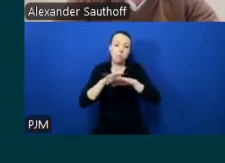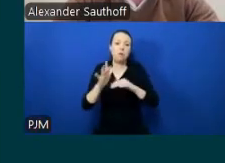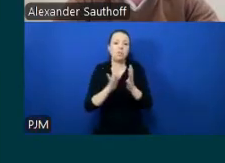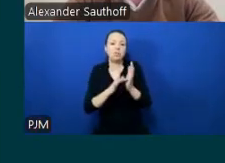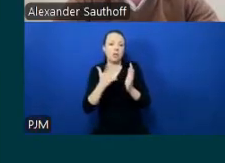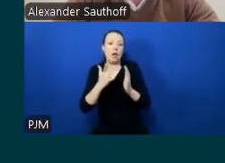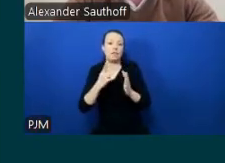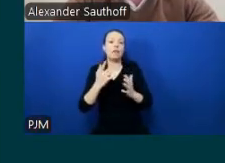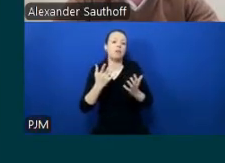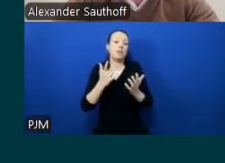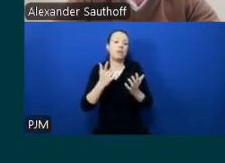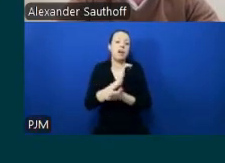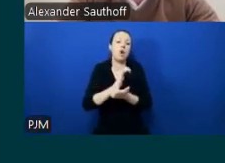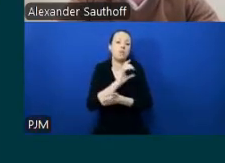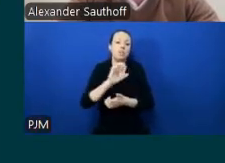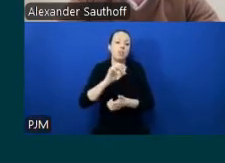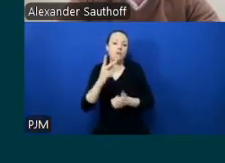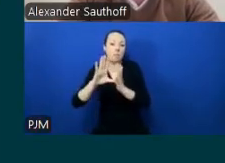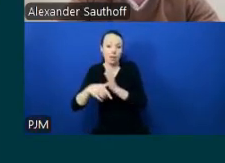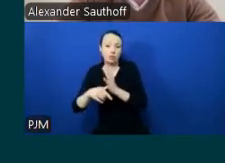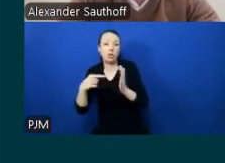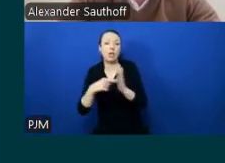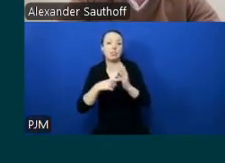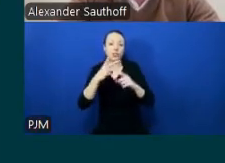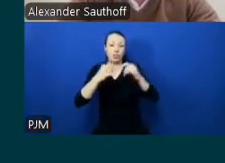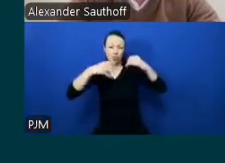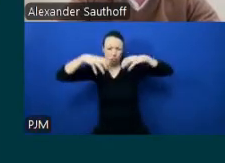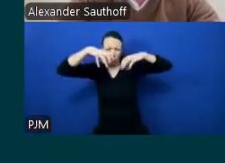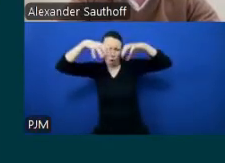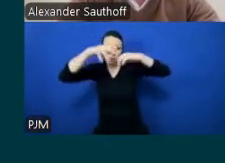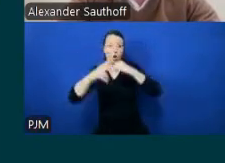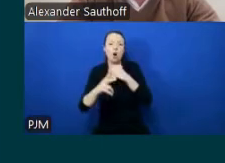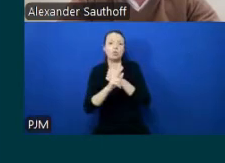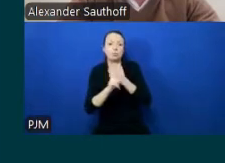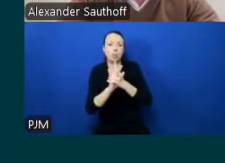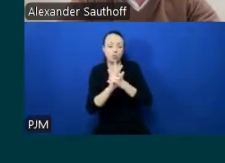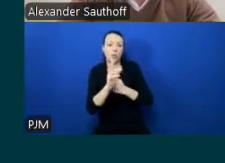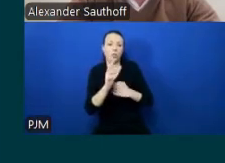temperatures rise above 18 degrees Celsius. And